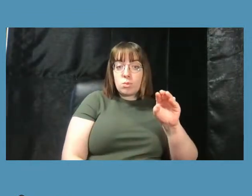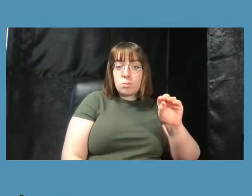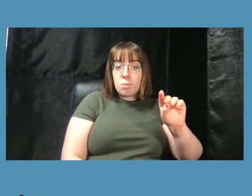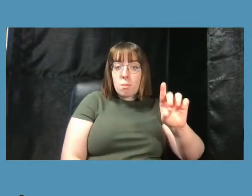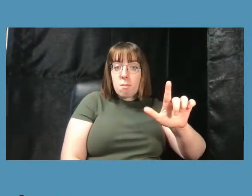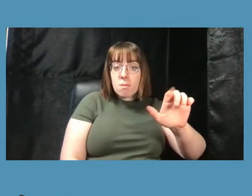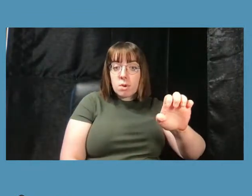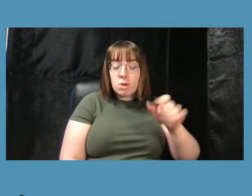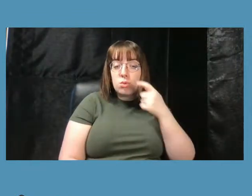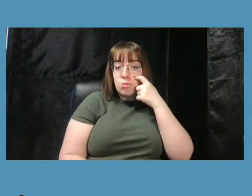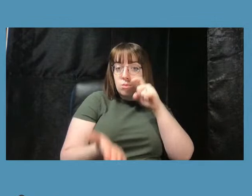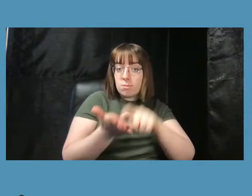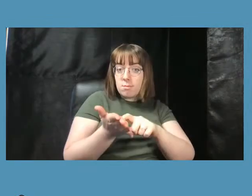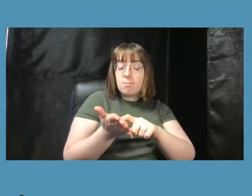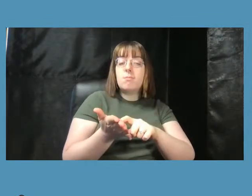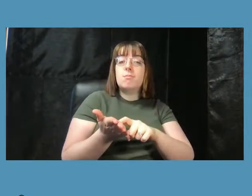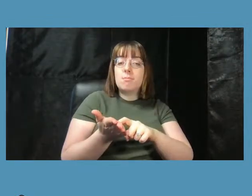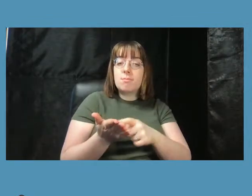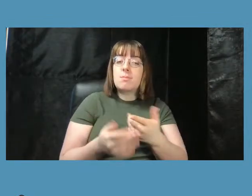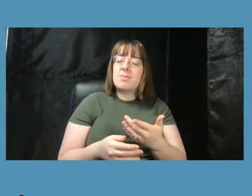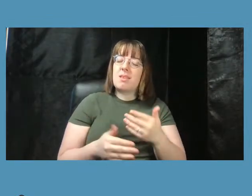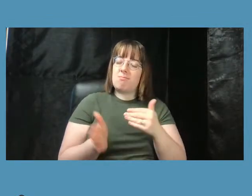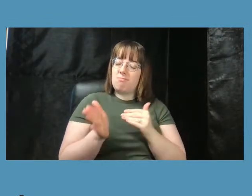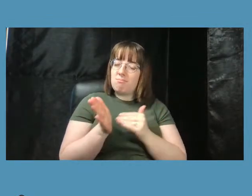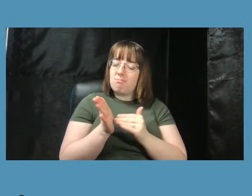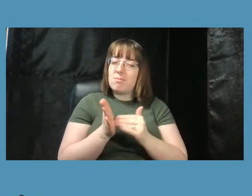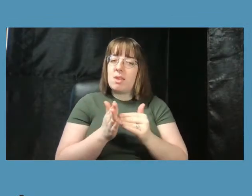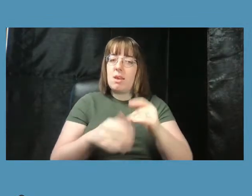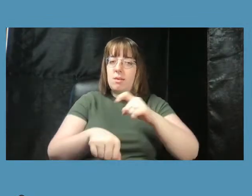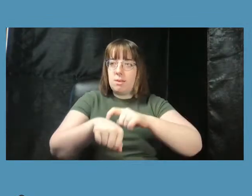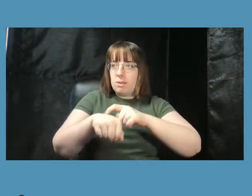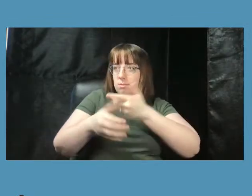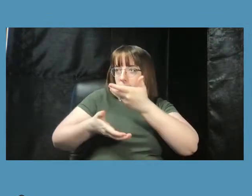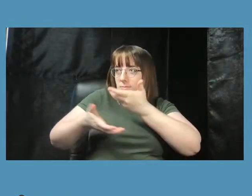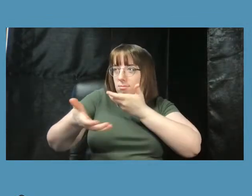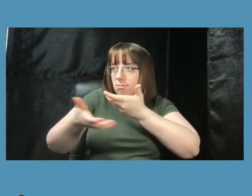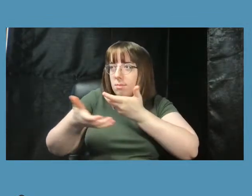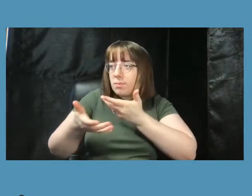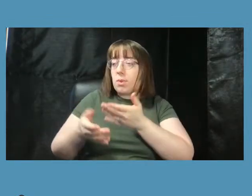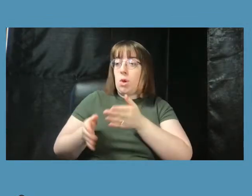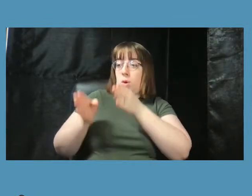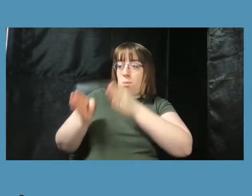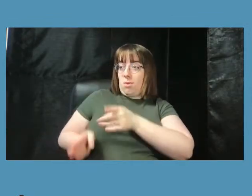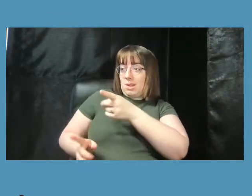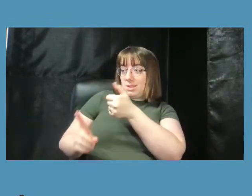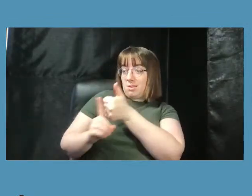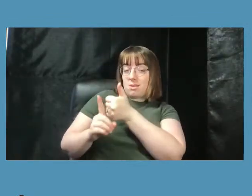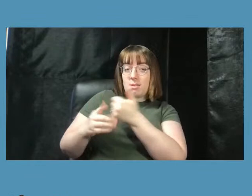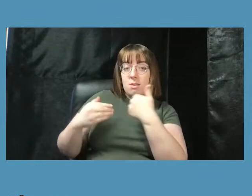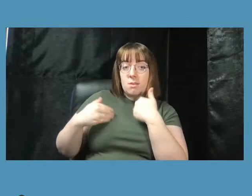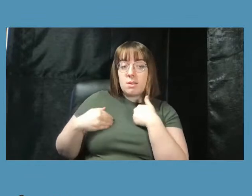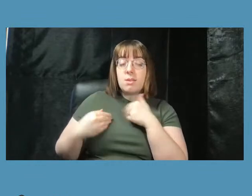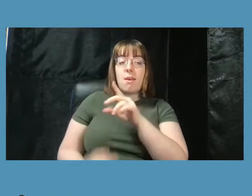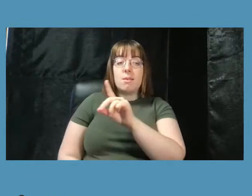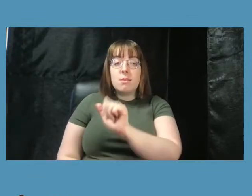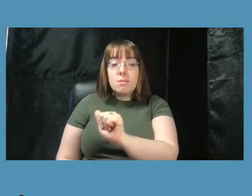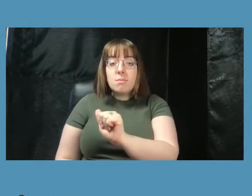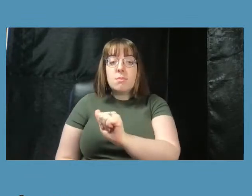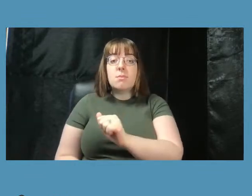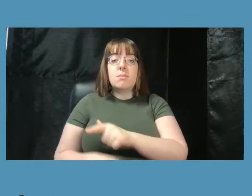in recognition of the fact that it is often the interaction between persons with impairments or disabilities and